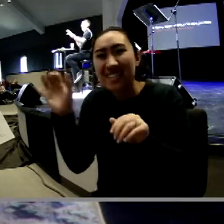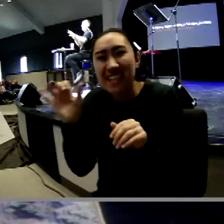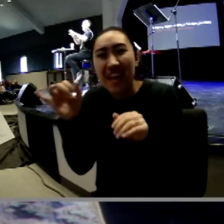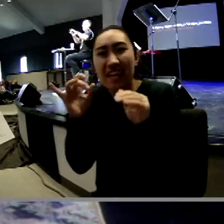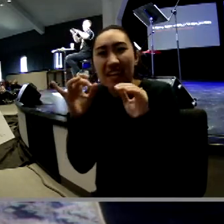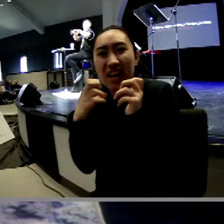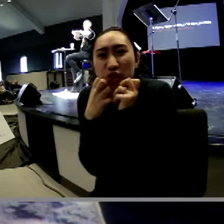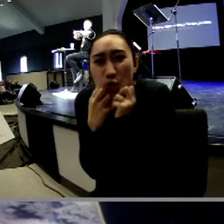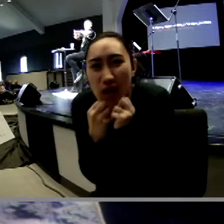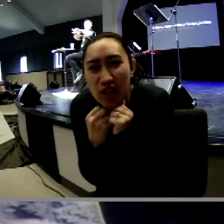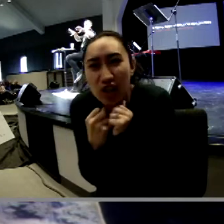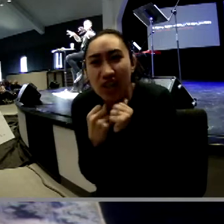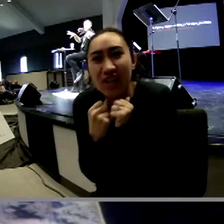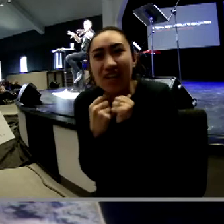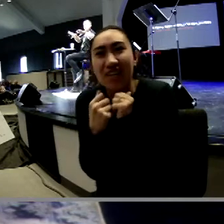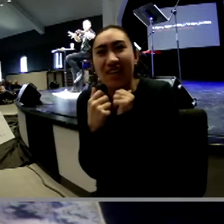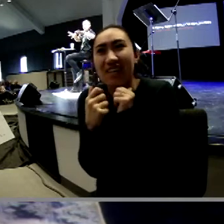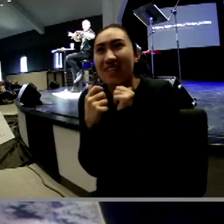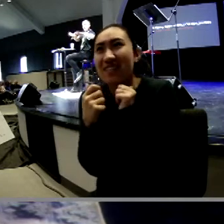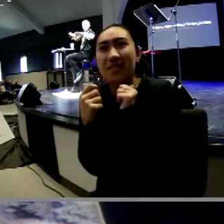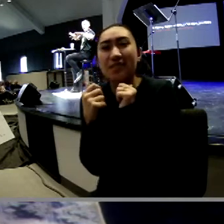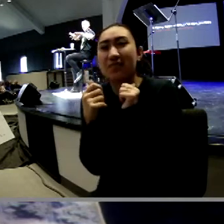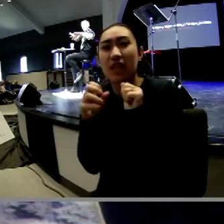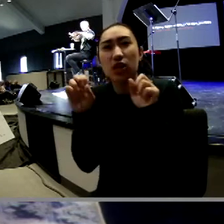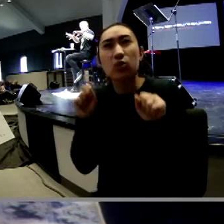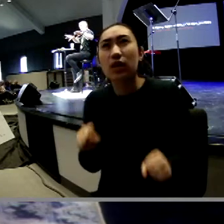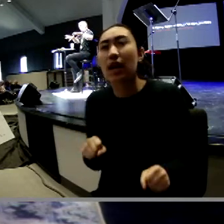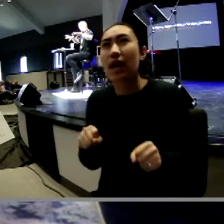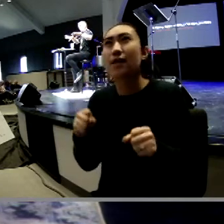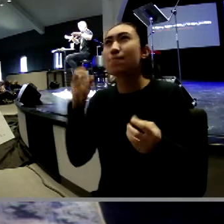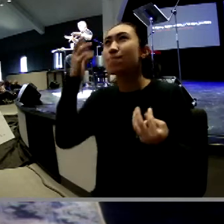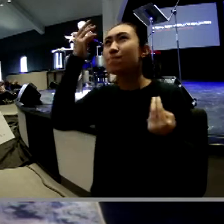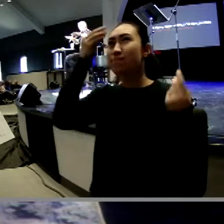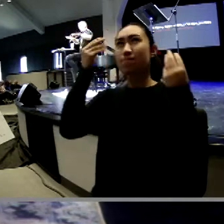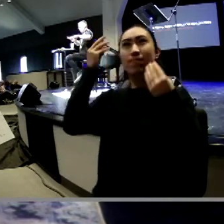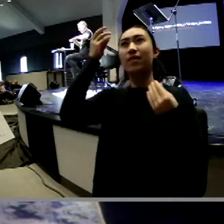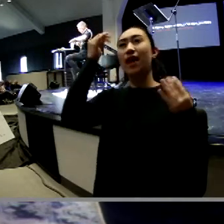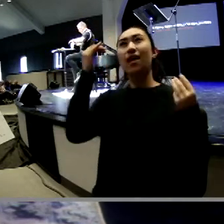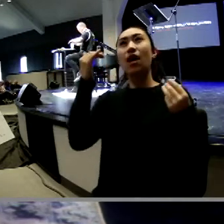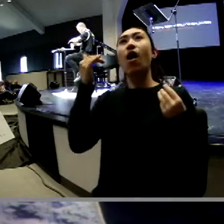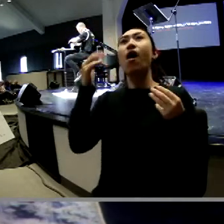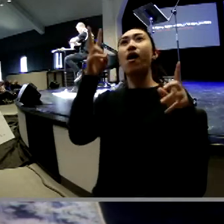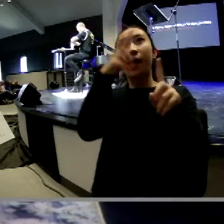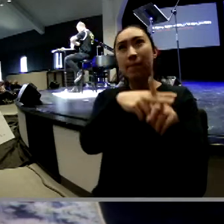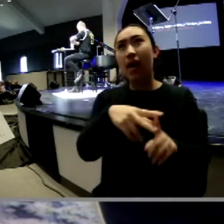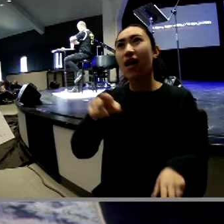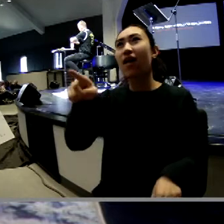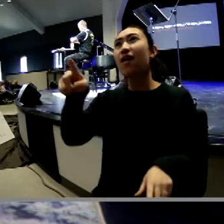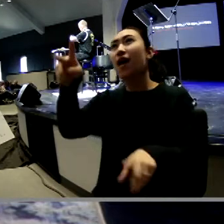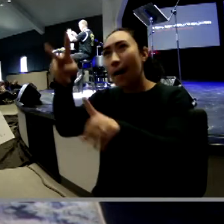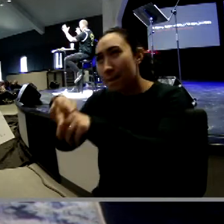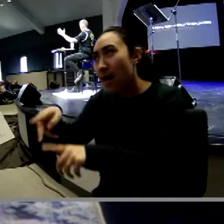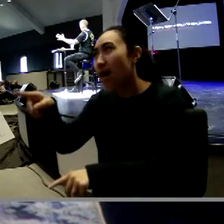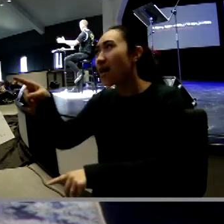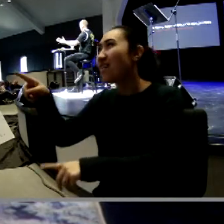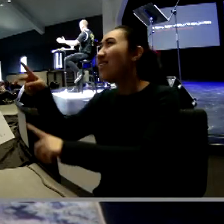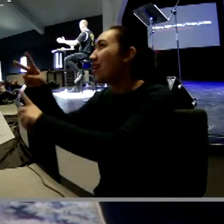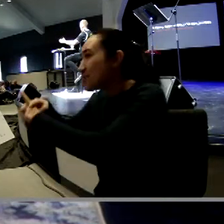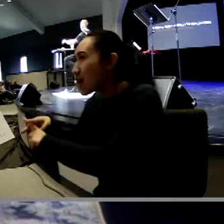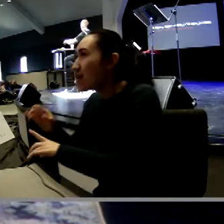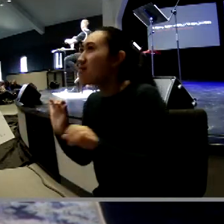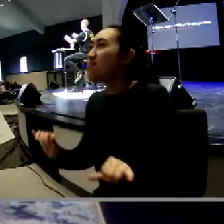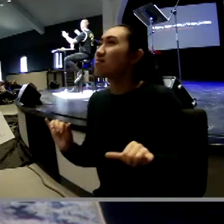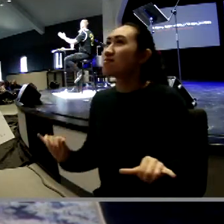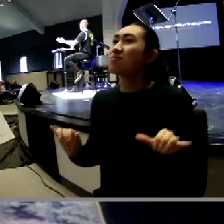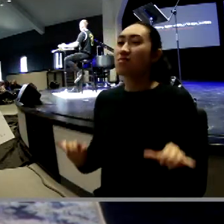It breaks down the walls of just the way that we think. And all of these different truths are revealed.